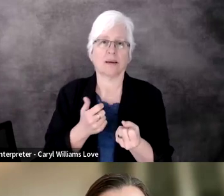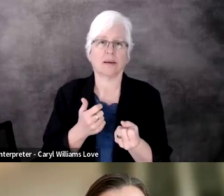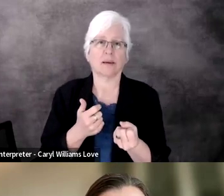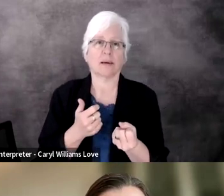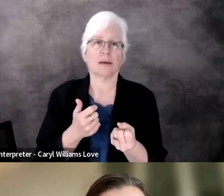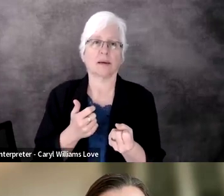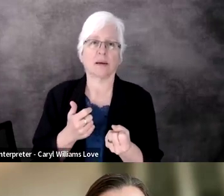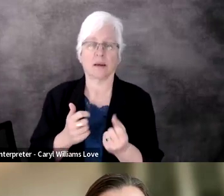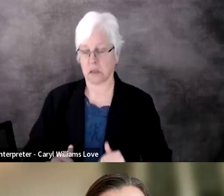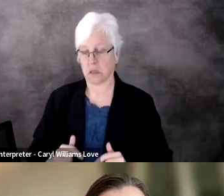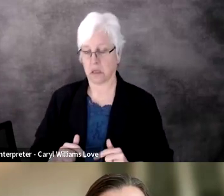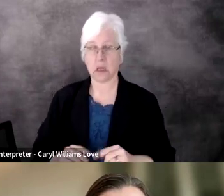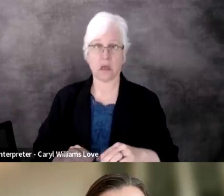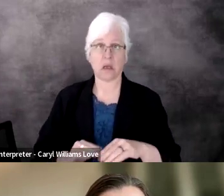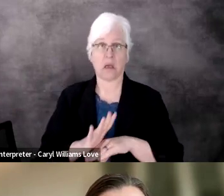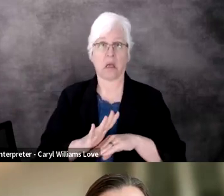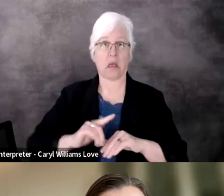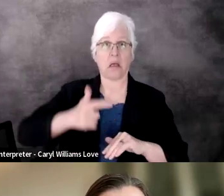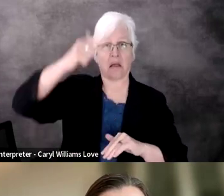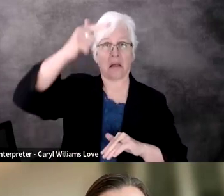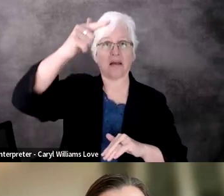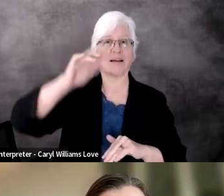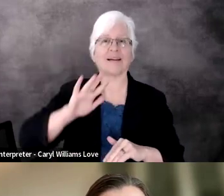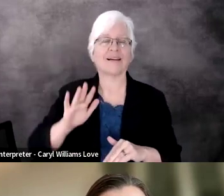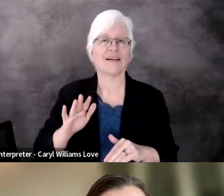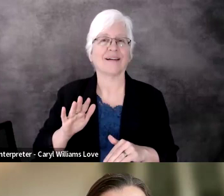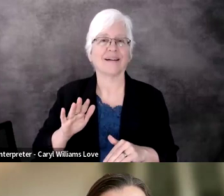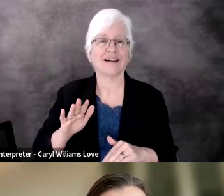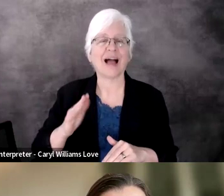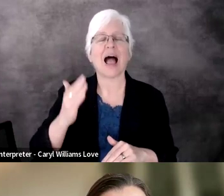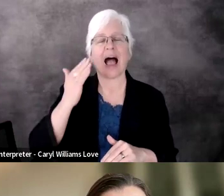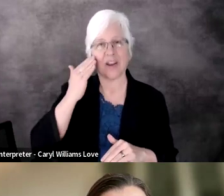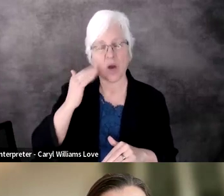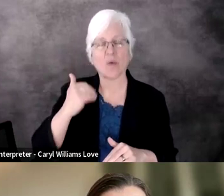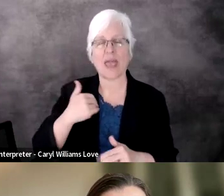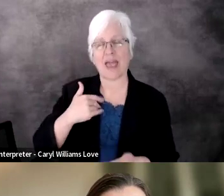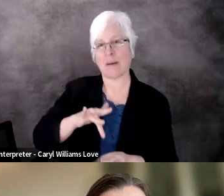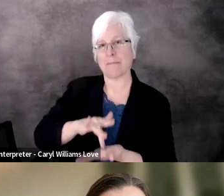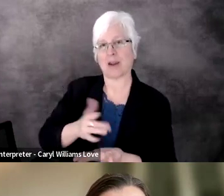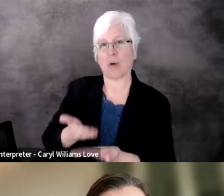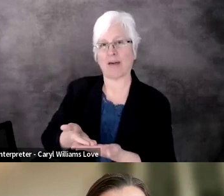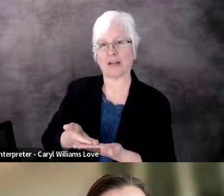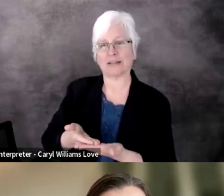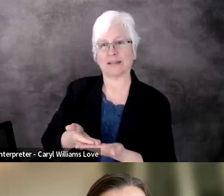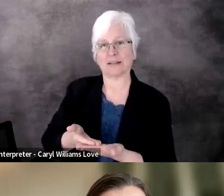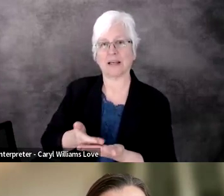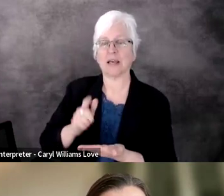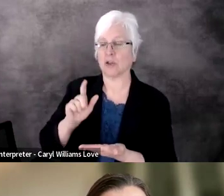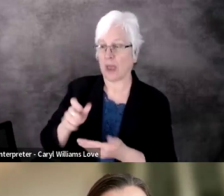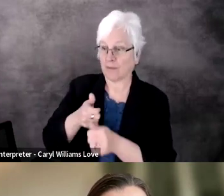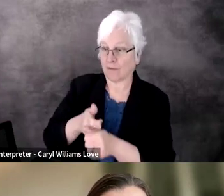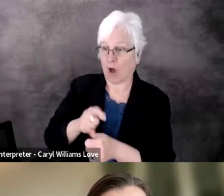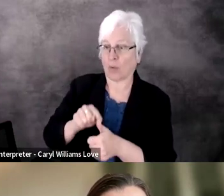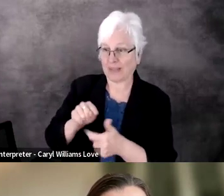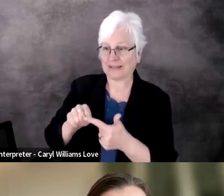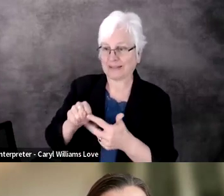trickle up effect. I know that there's medical evidence that they you have to do it a certain way, but I just believe